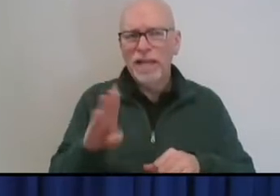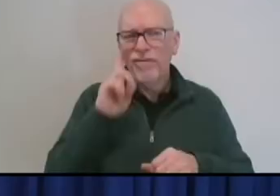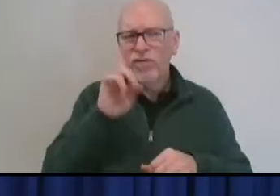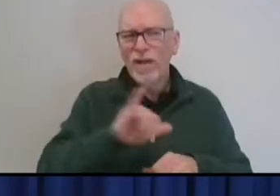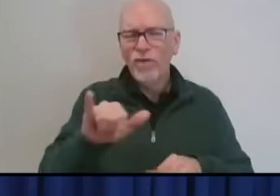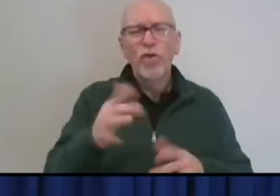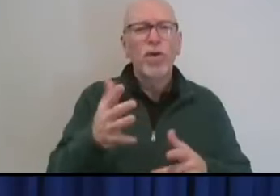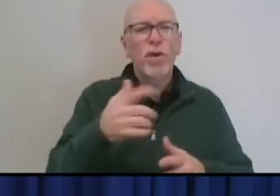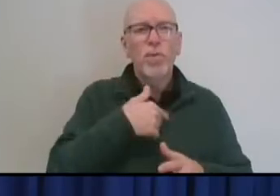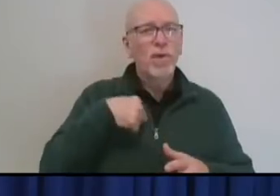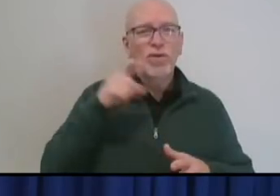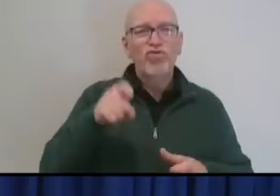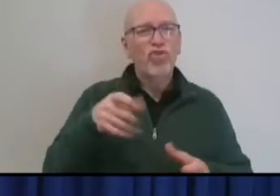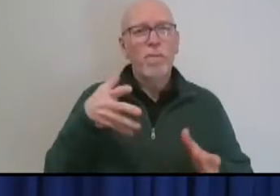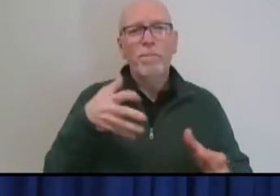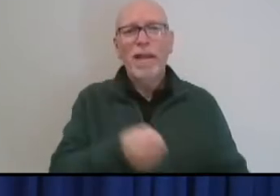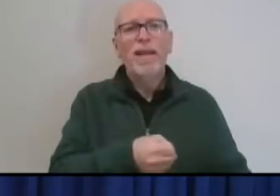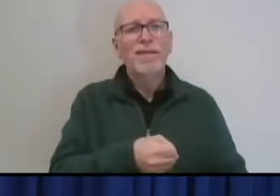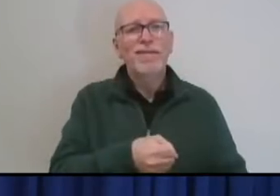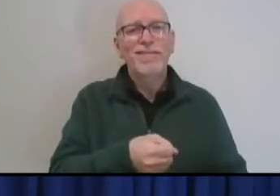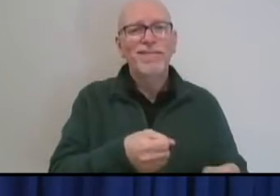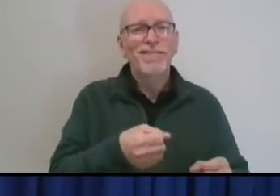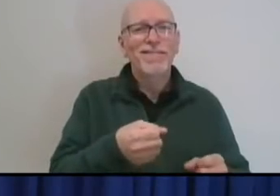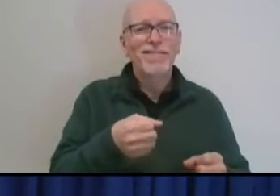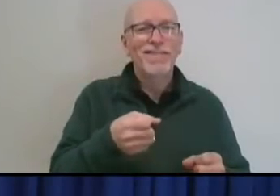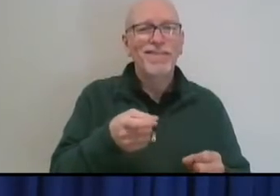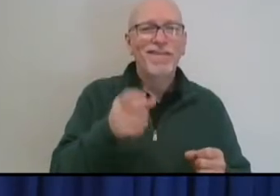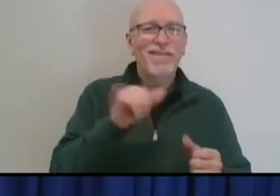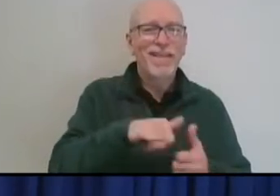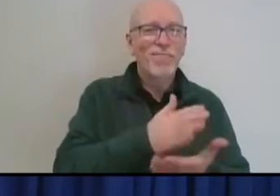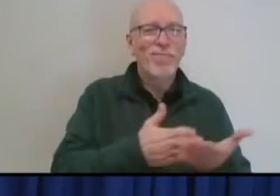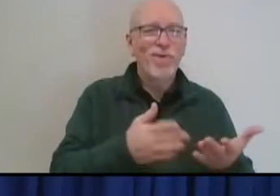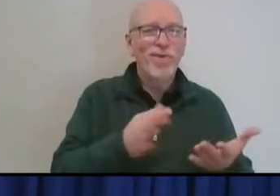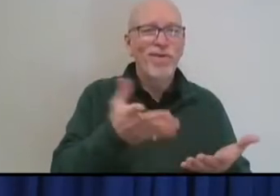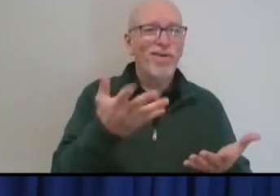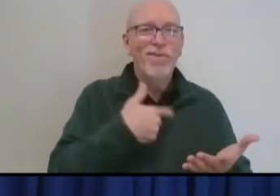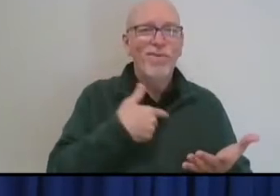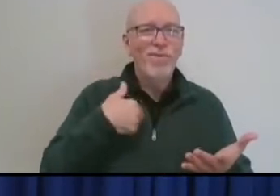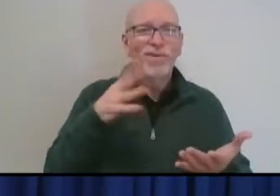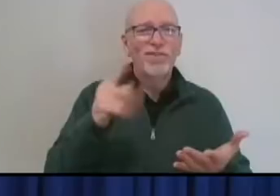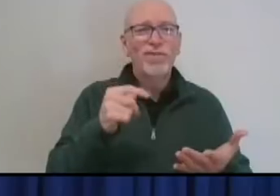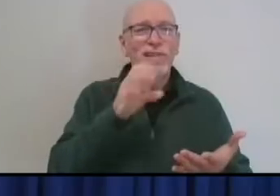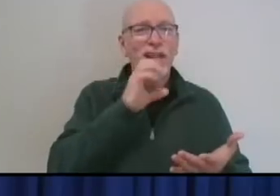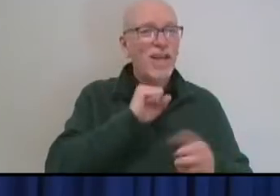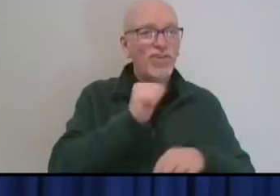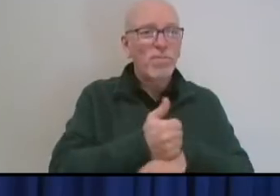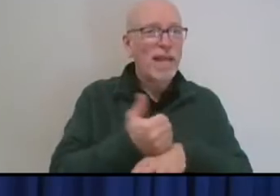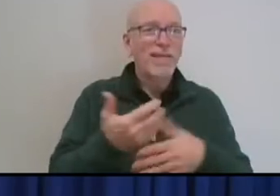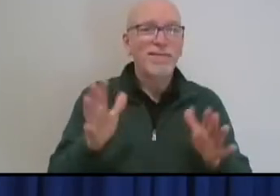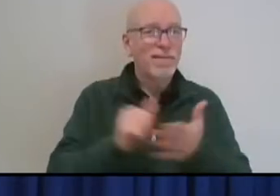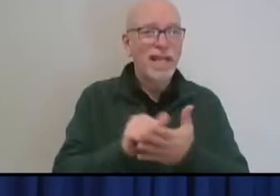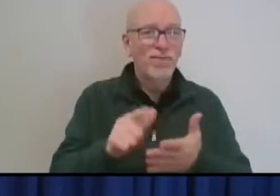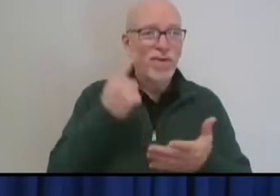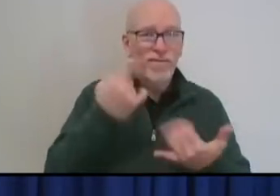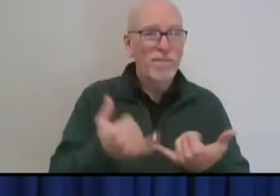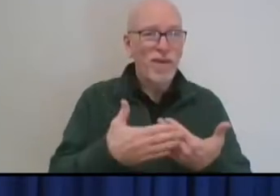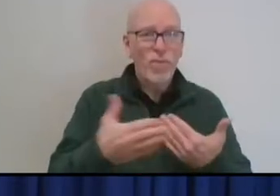just abandoned like that part altogether? Are we just doing age-based and that's all from now